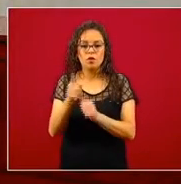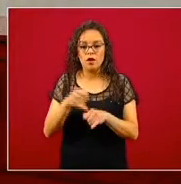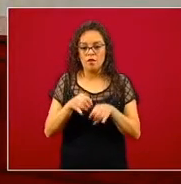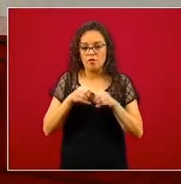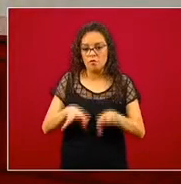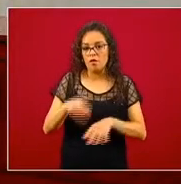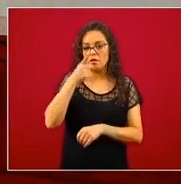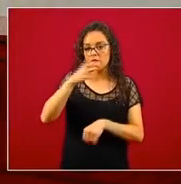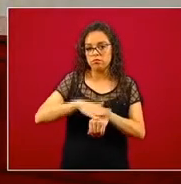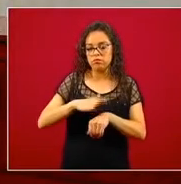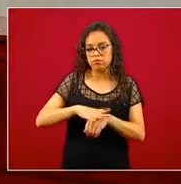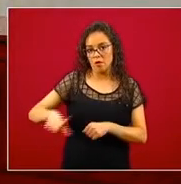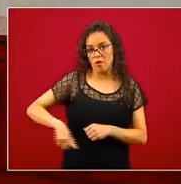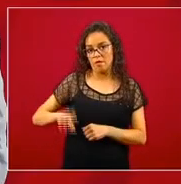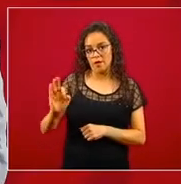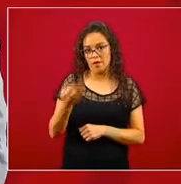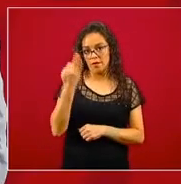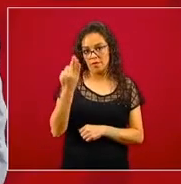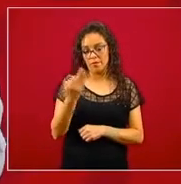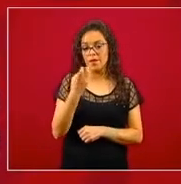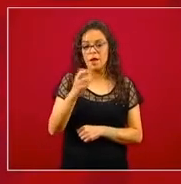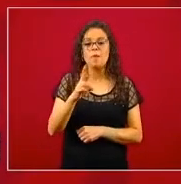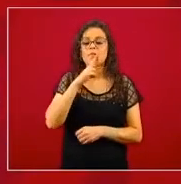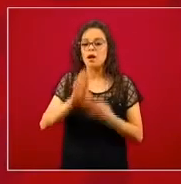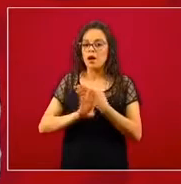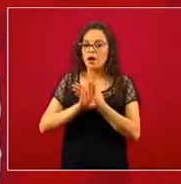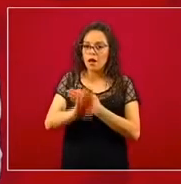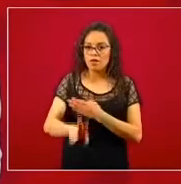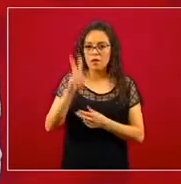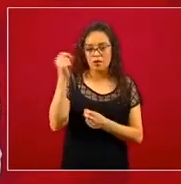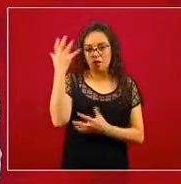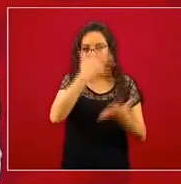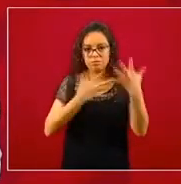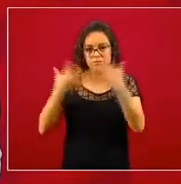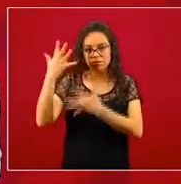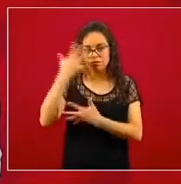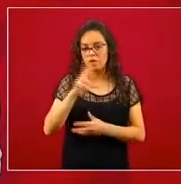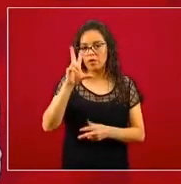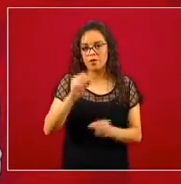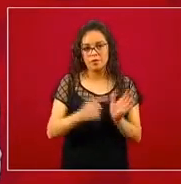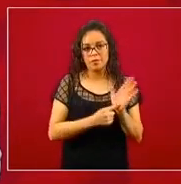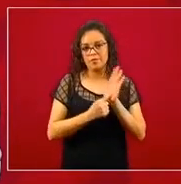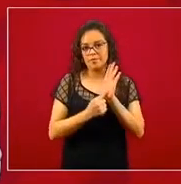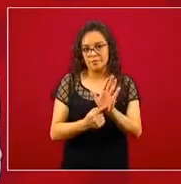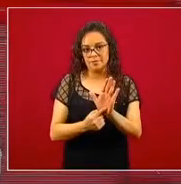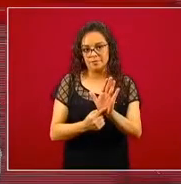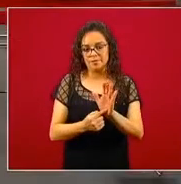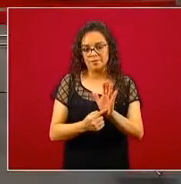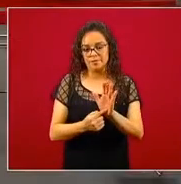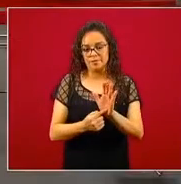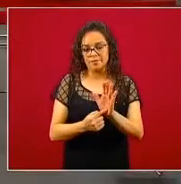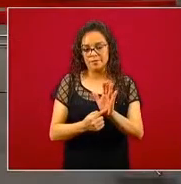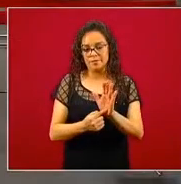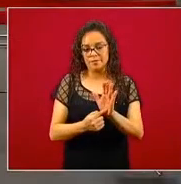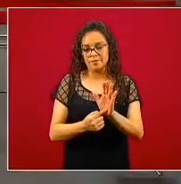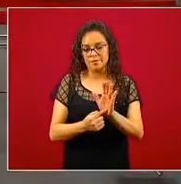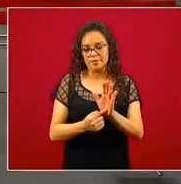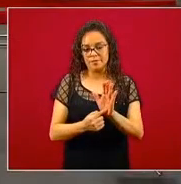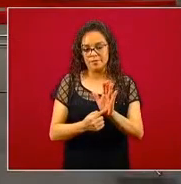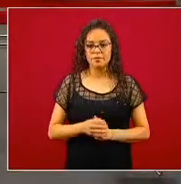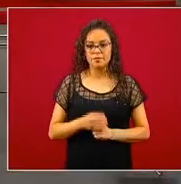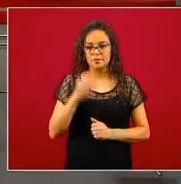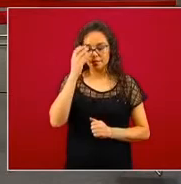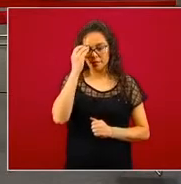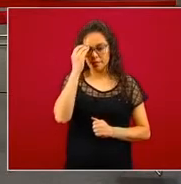that would then confuse, because those residents might be hearing that information and maybe they